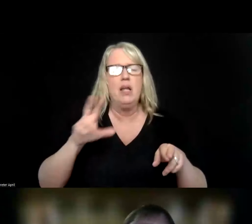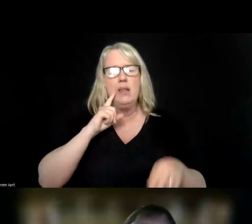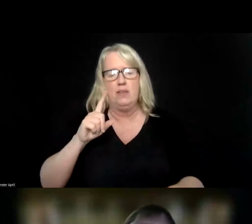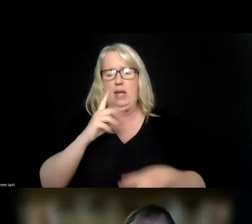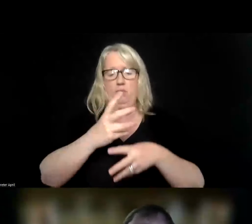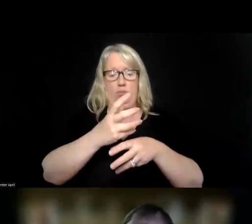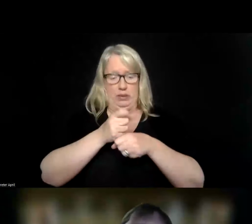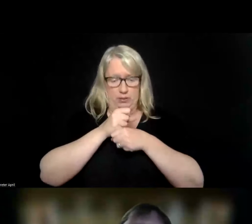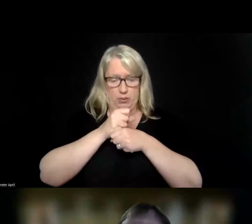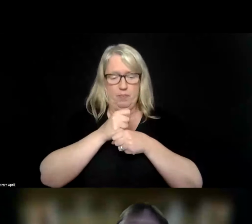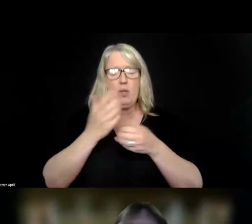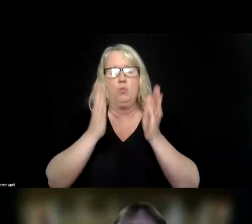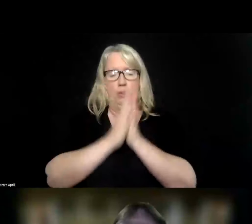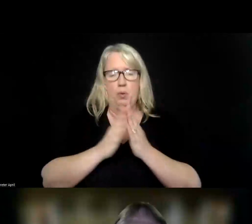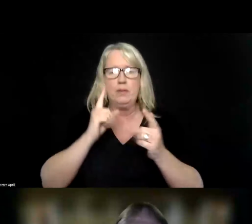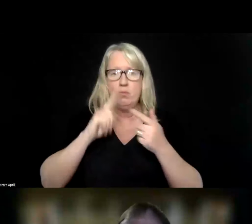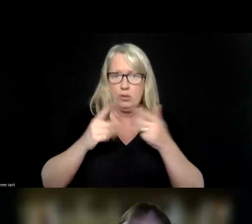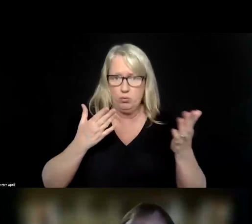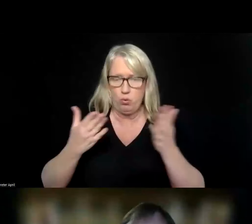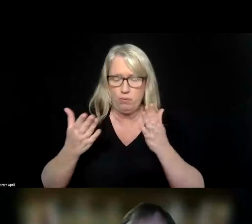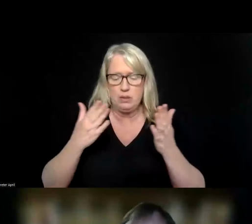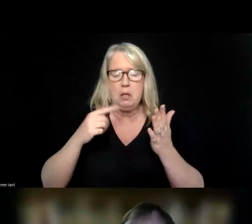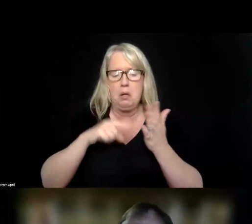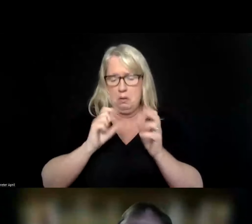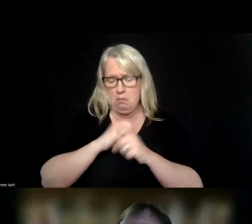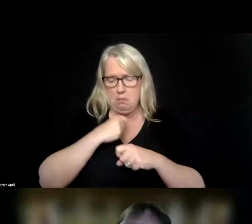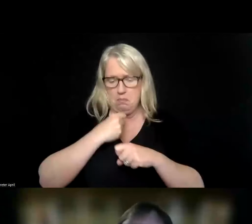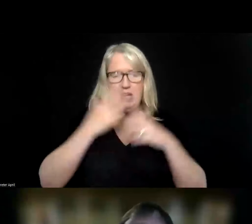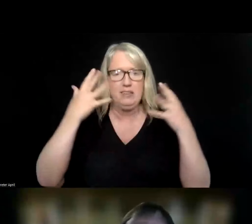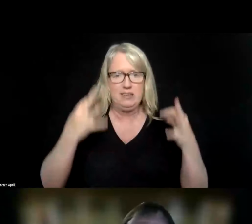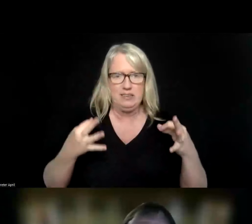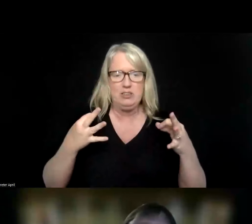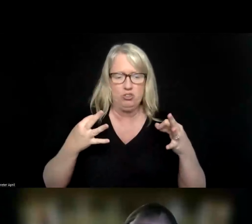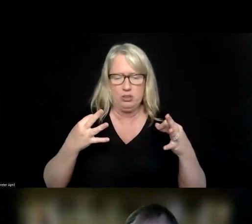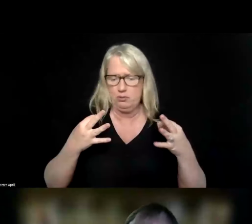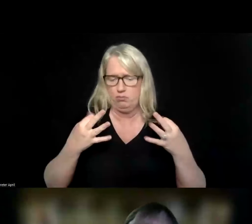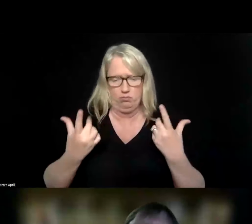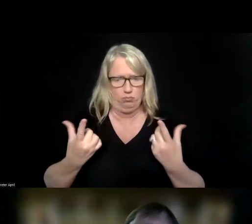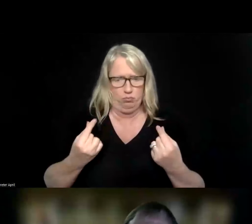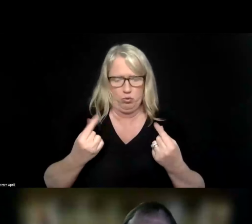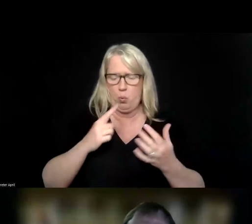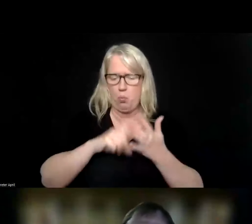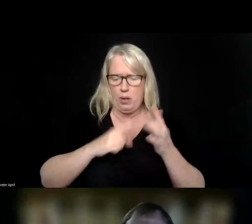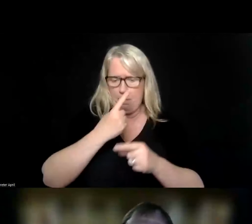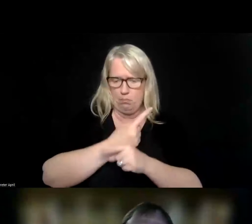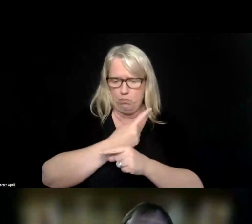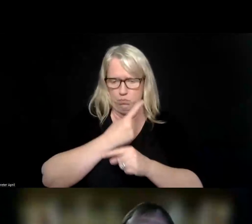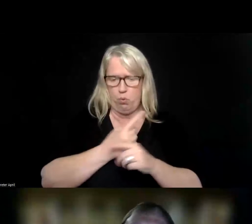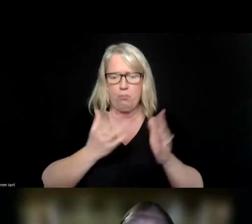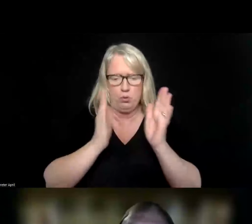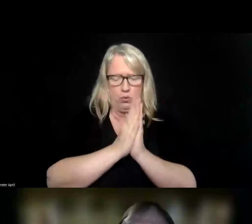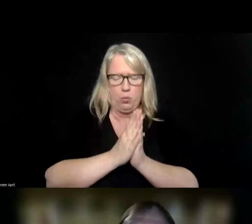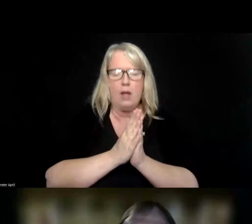receive a request for services, make their own decision about that being an appropriate request, and